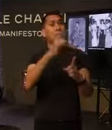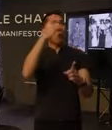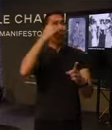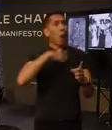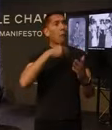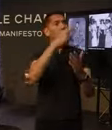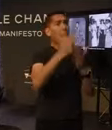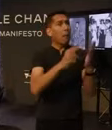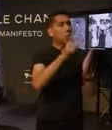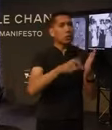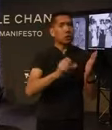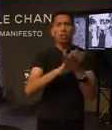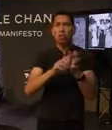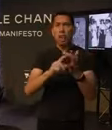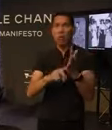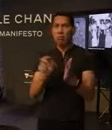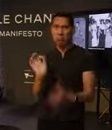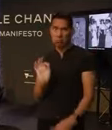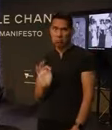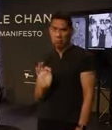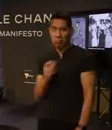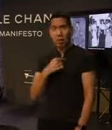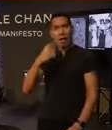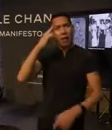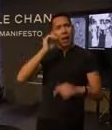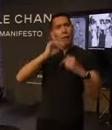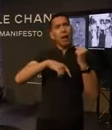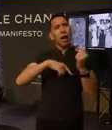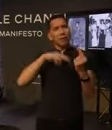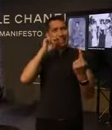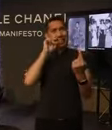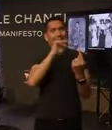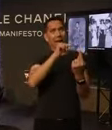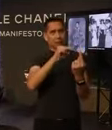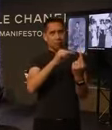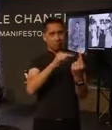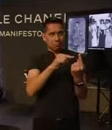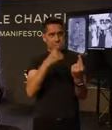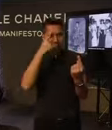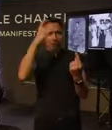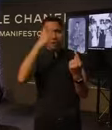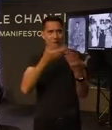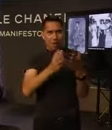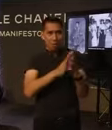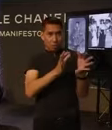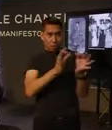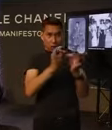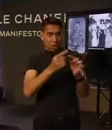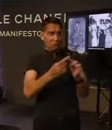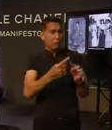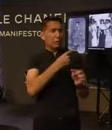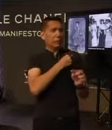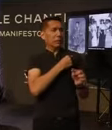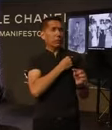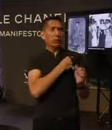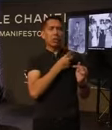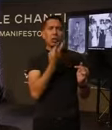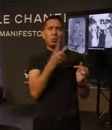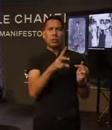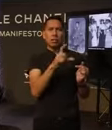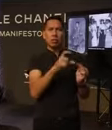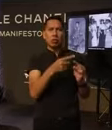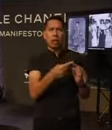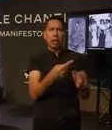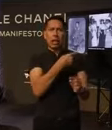didn't. So when we think about that key design precedence in the early part of the 20th century,